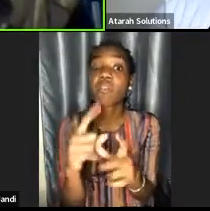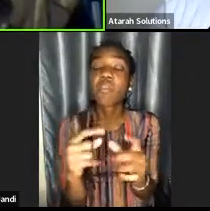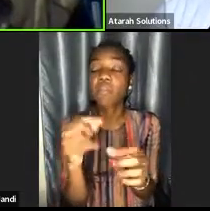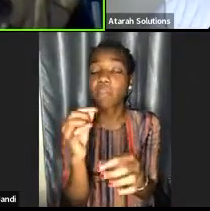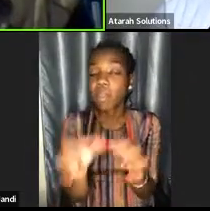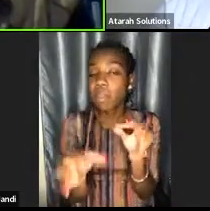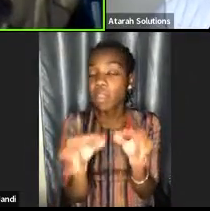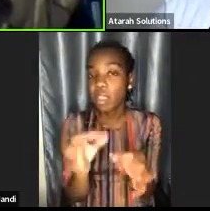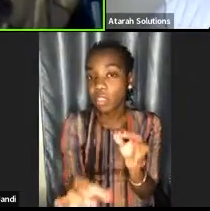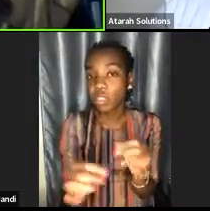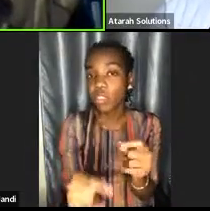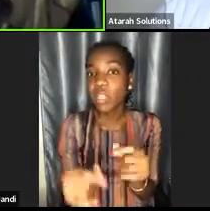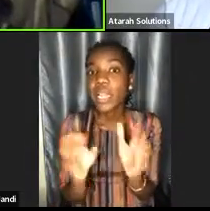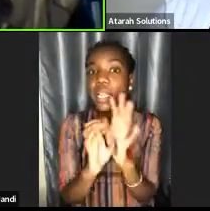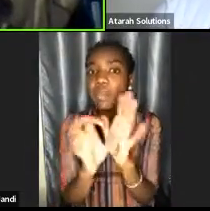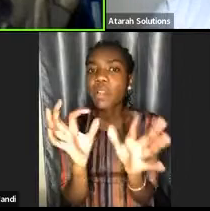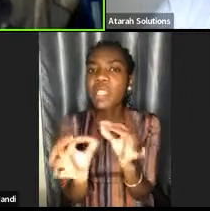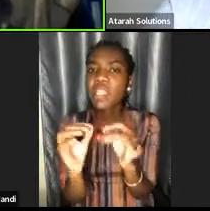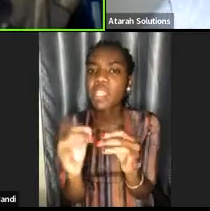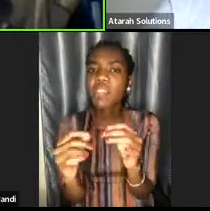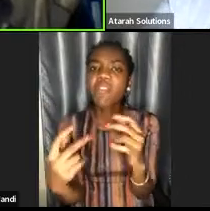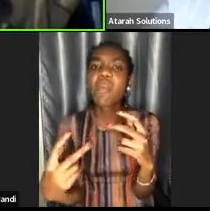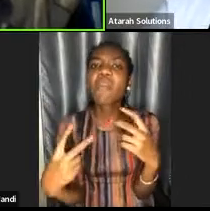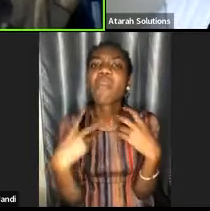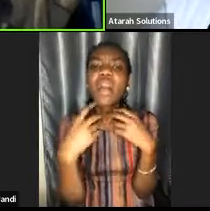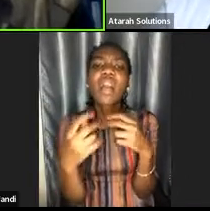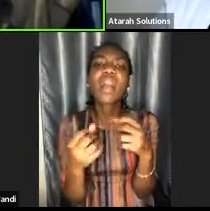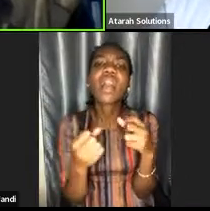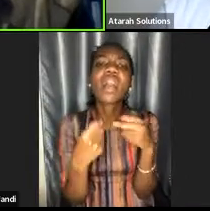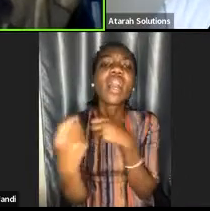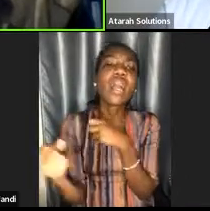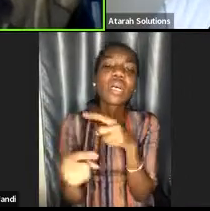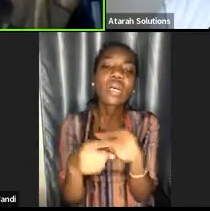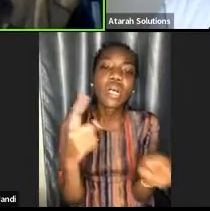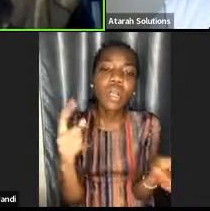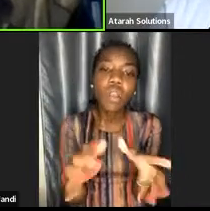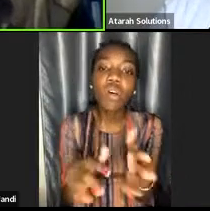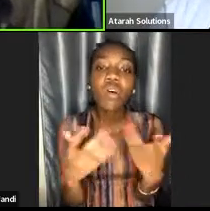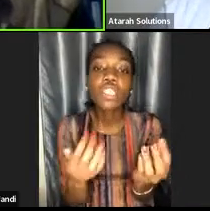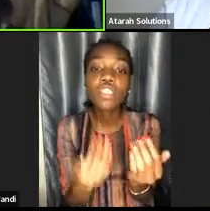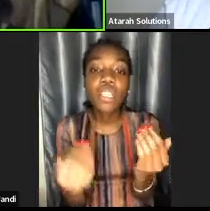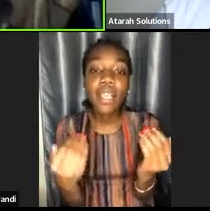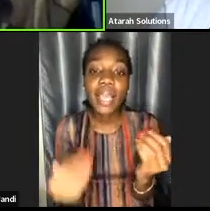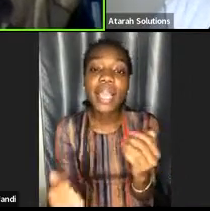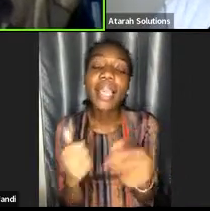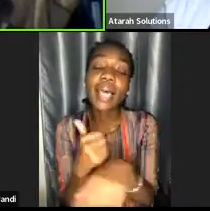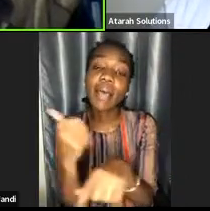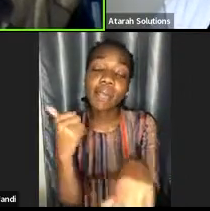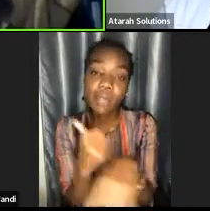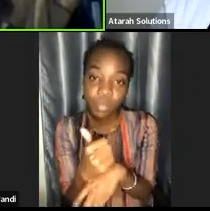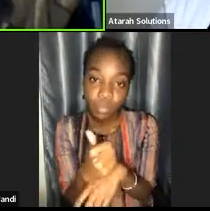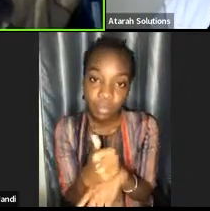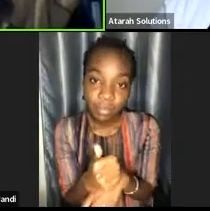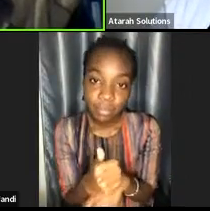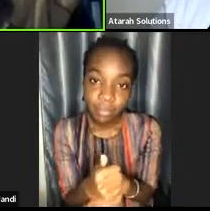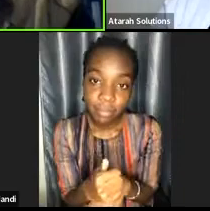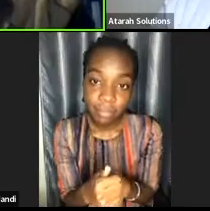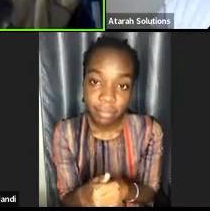if it's child abuse, those are matters which cannot be submitted for mediation. However,